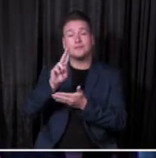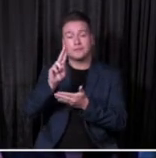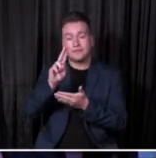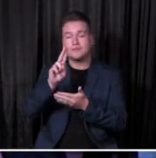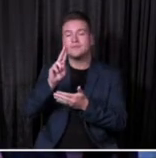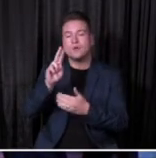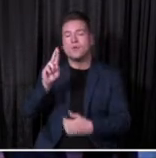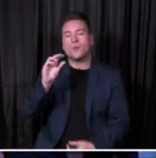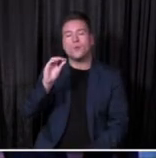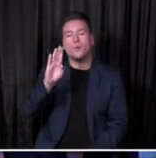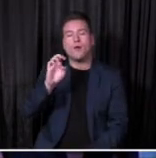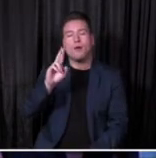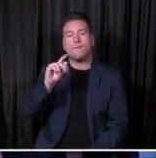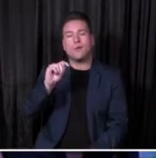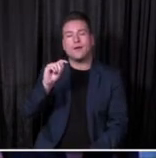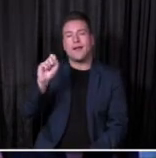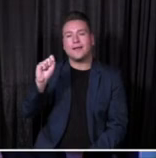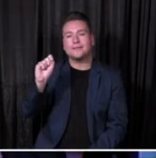S. Nelson.